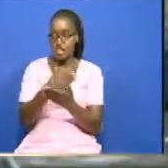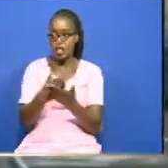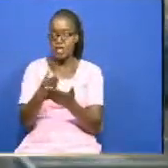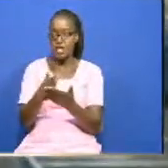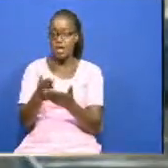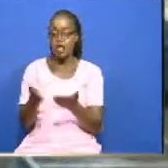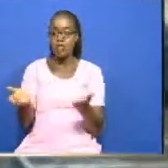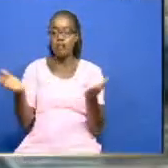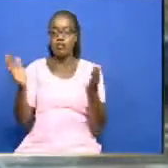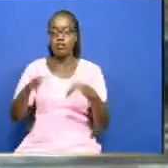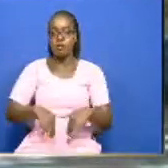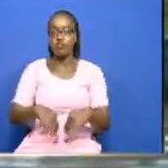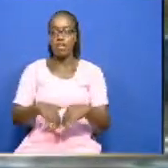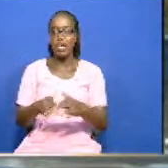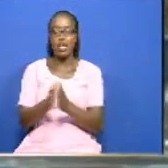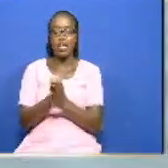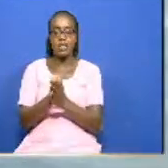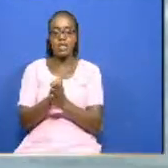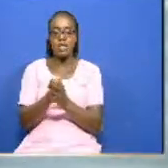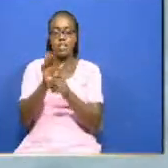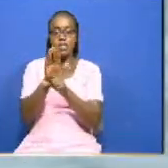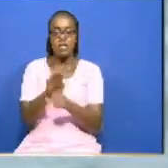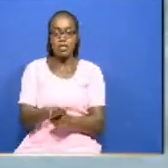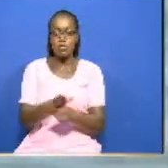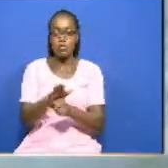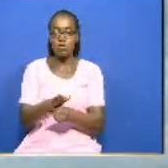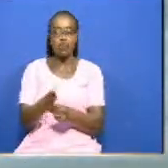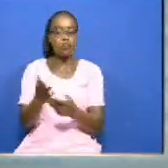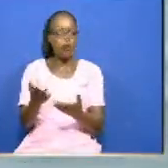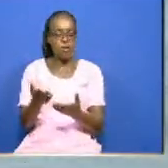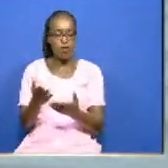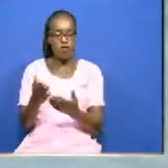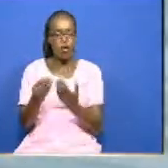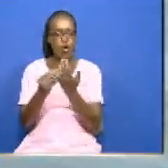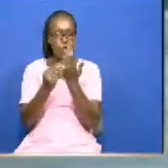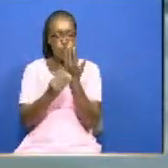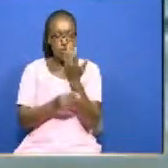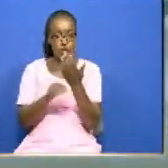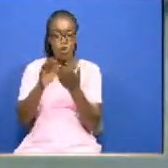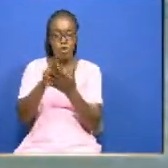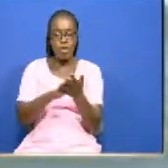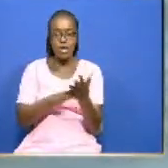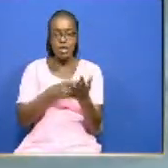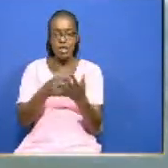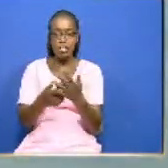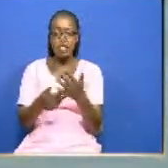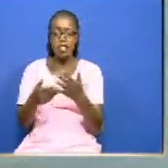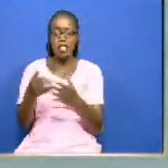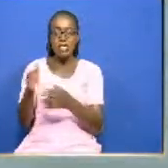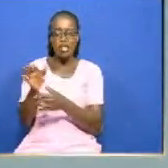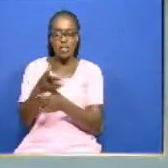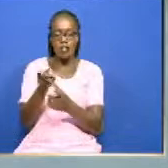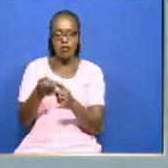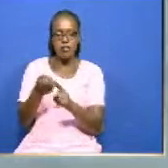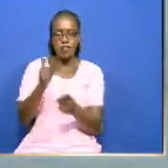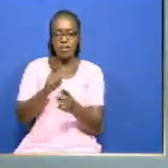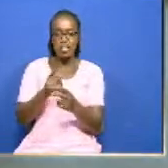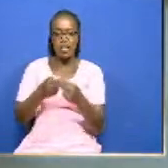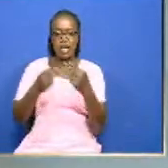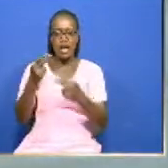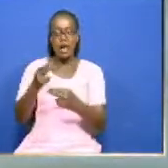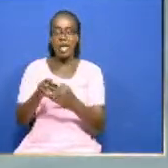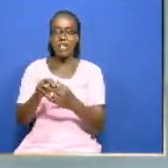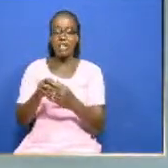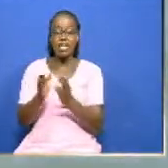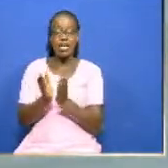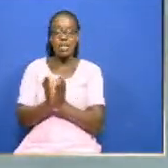and indiscriminate fishing through the use of undersized nets. Apart from overfishing, the high number of boats in lakes had also been